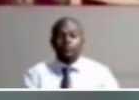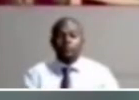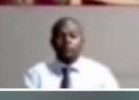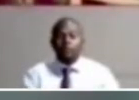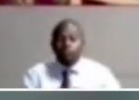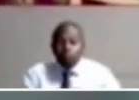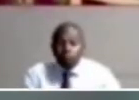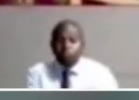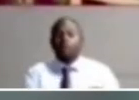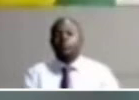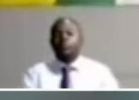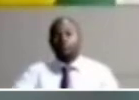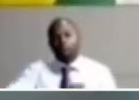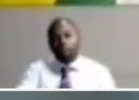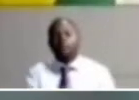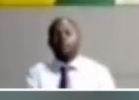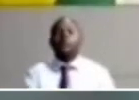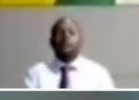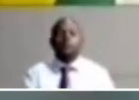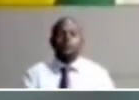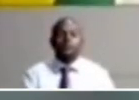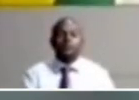the virus.